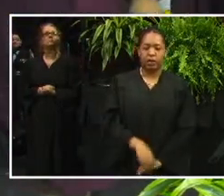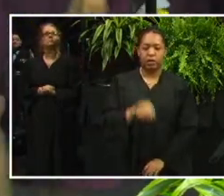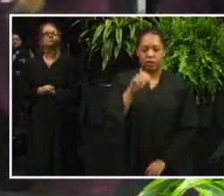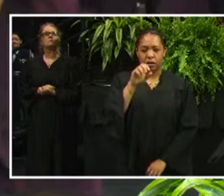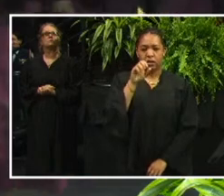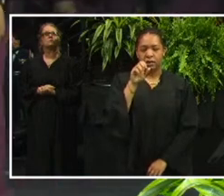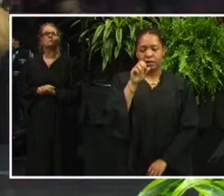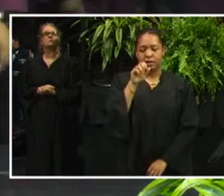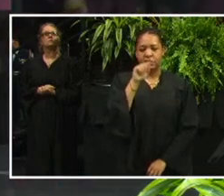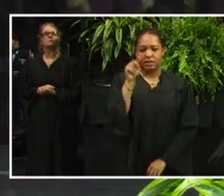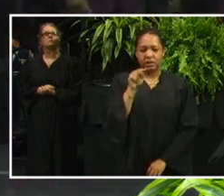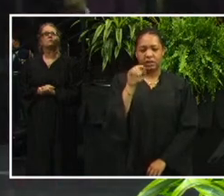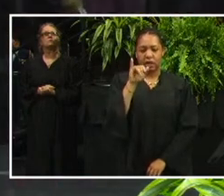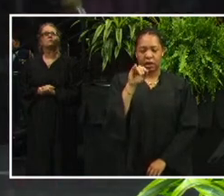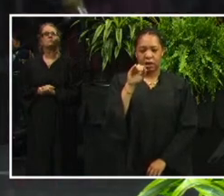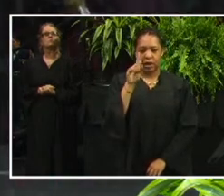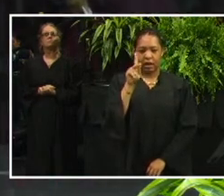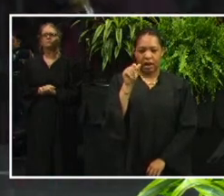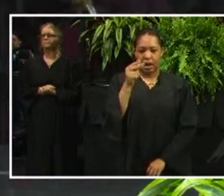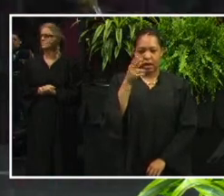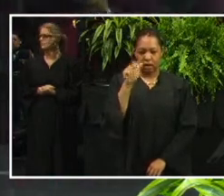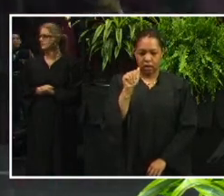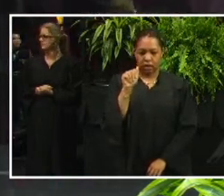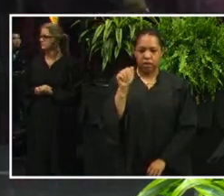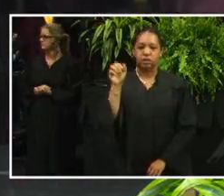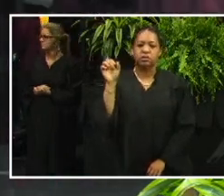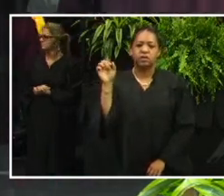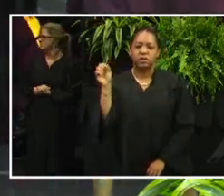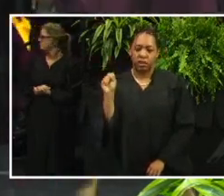Zakiah Monet Singleton.